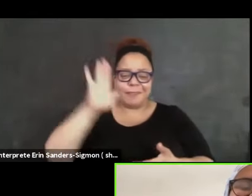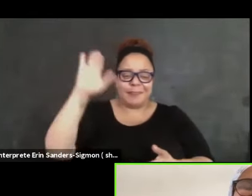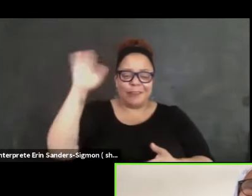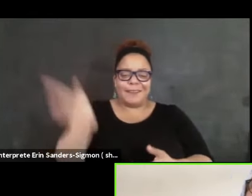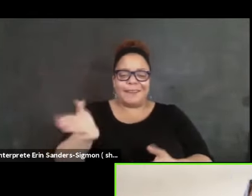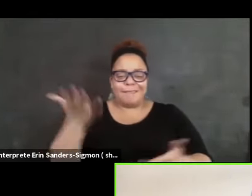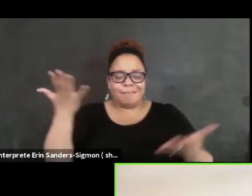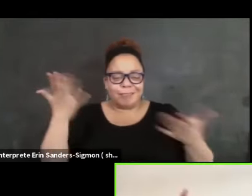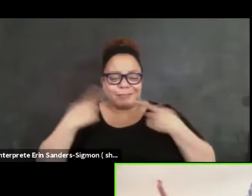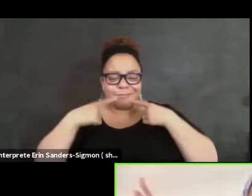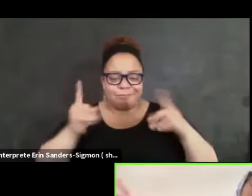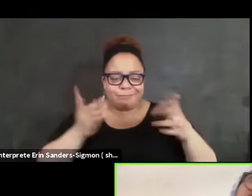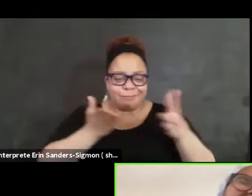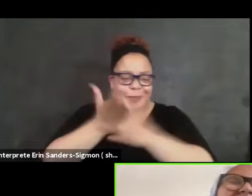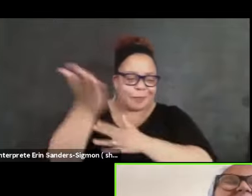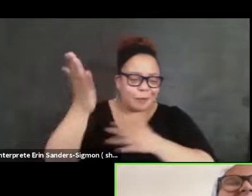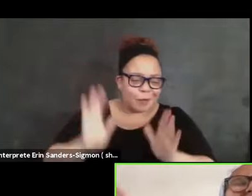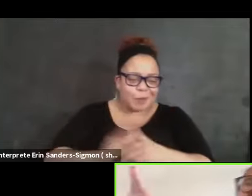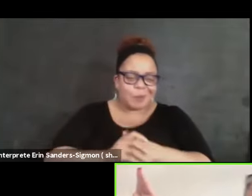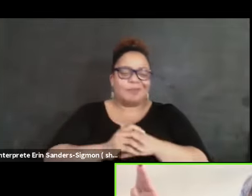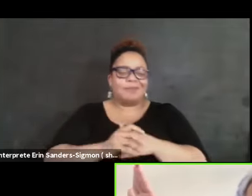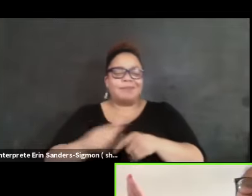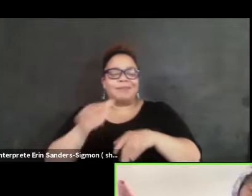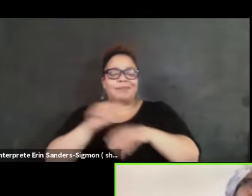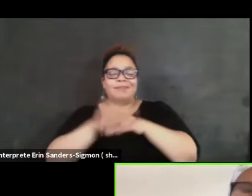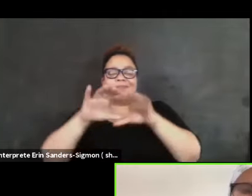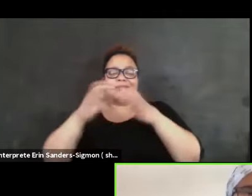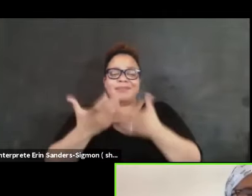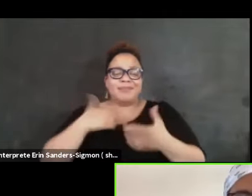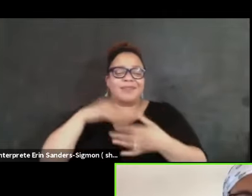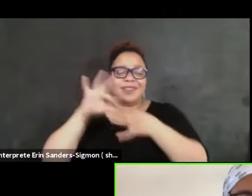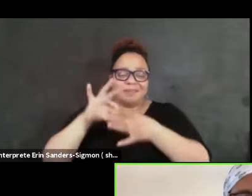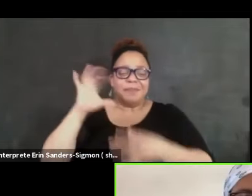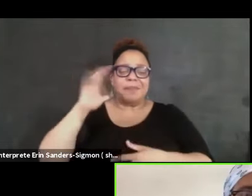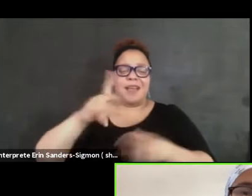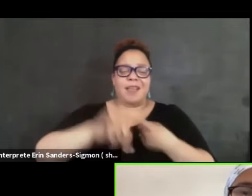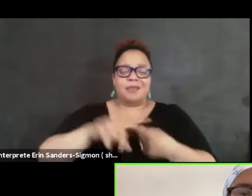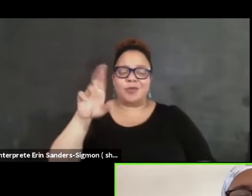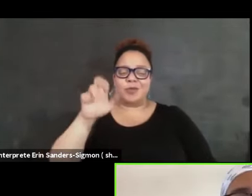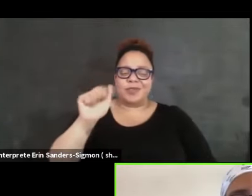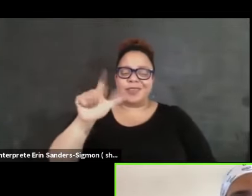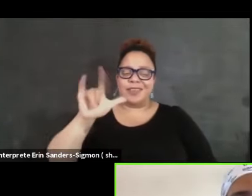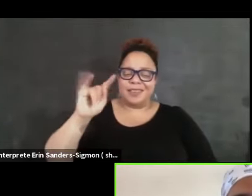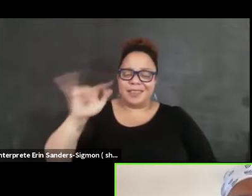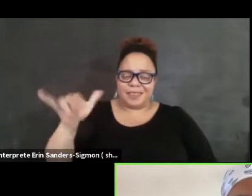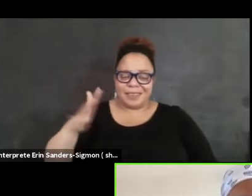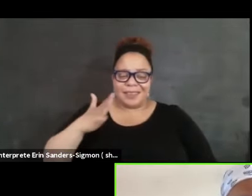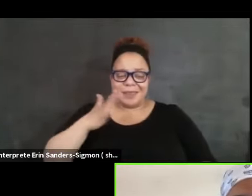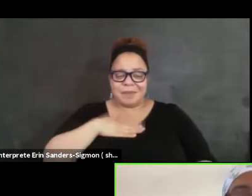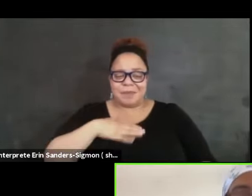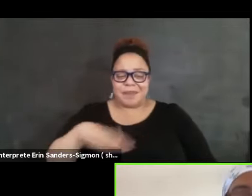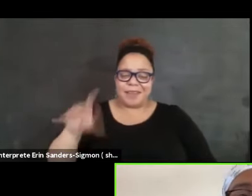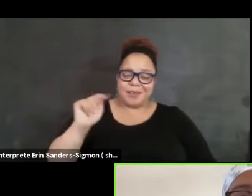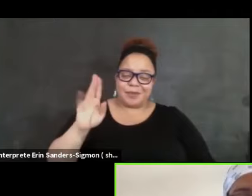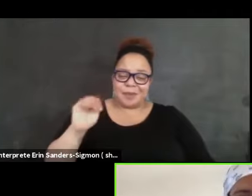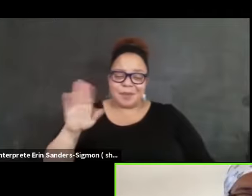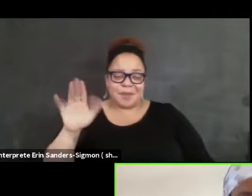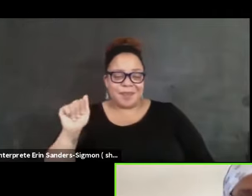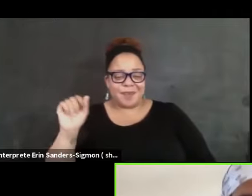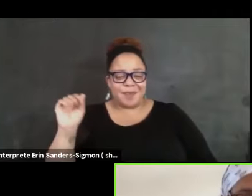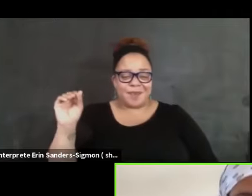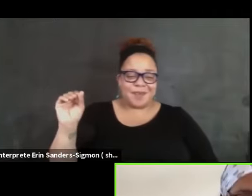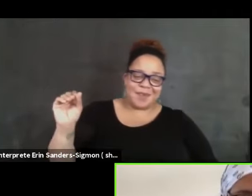reality is when my hips start to sway to the sound of the music. I realize at that moment, I